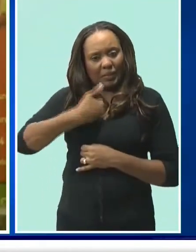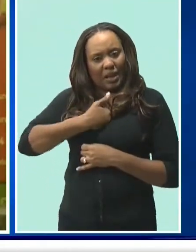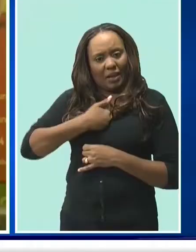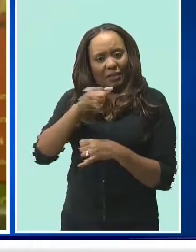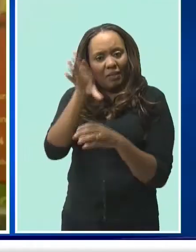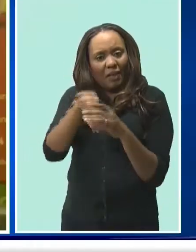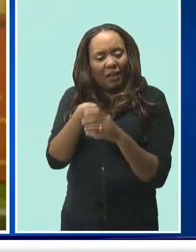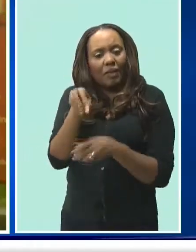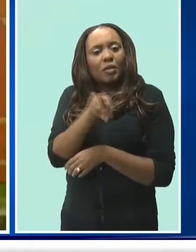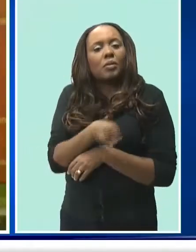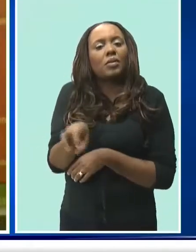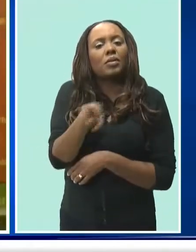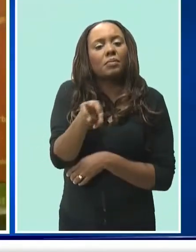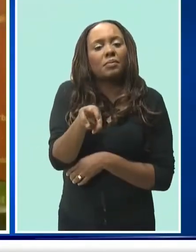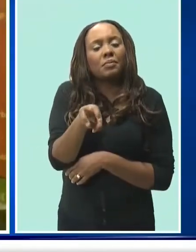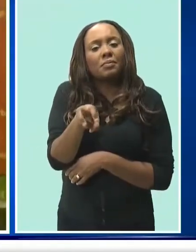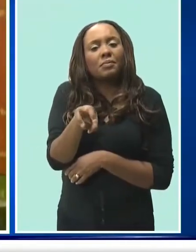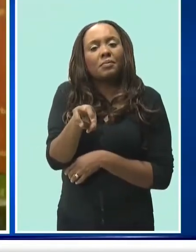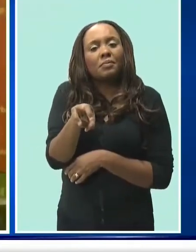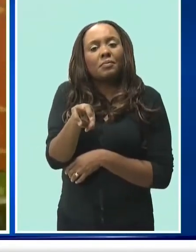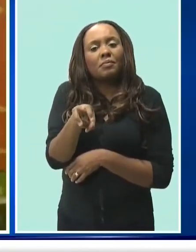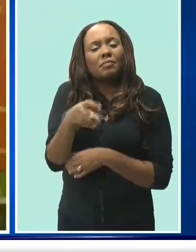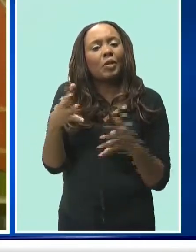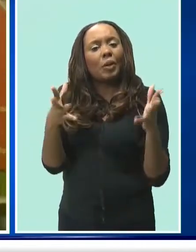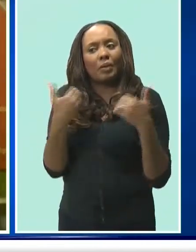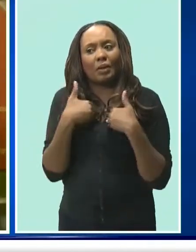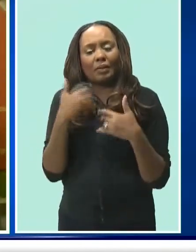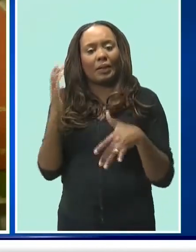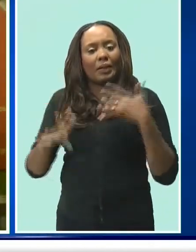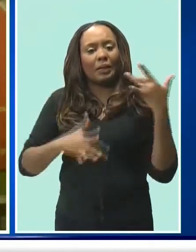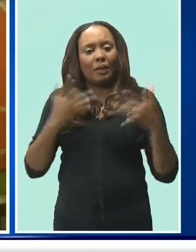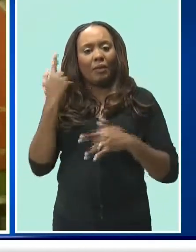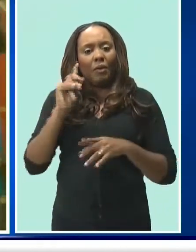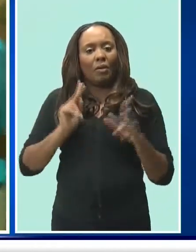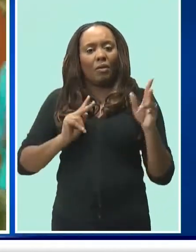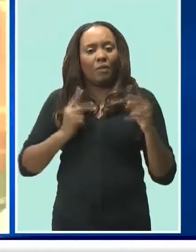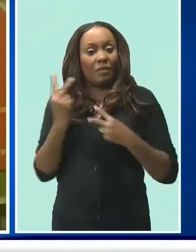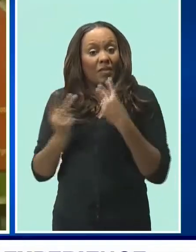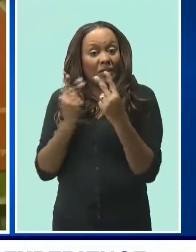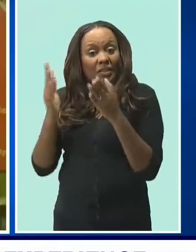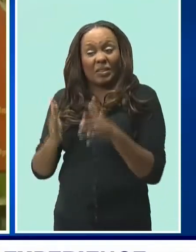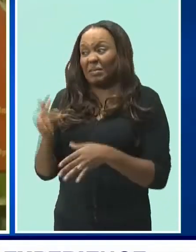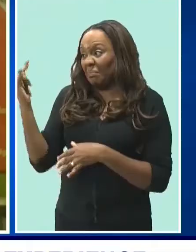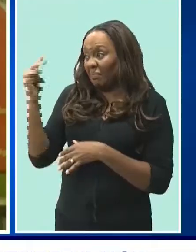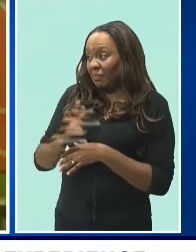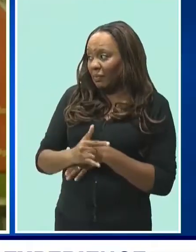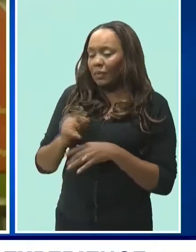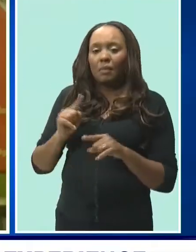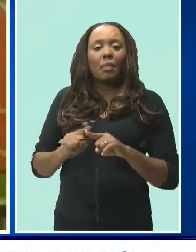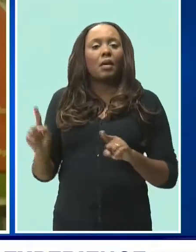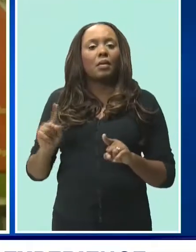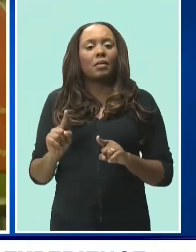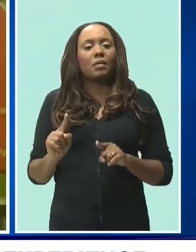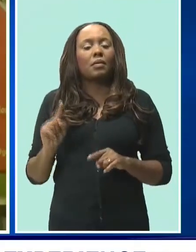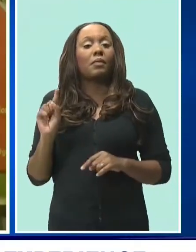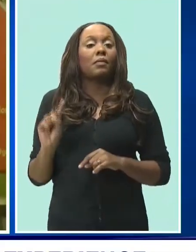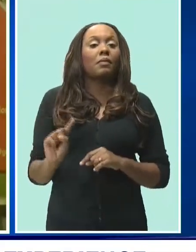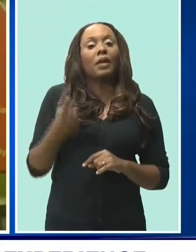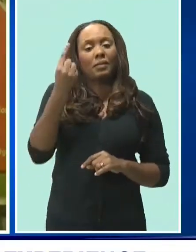want to have activity for our visitors, we believe first and